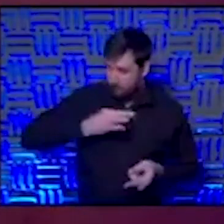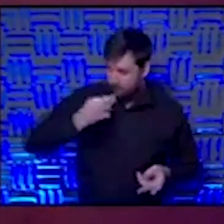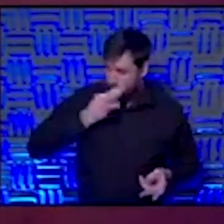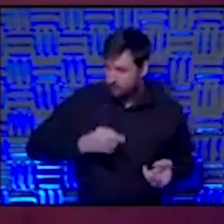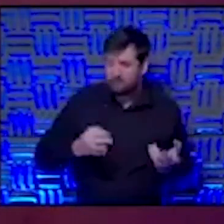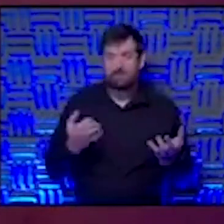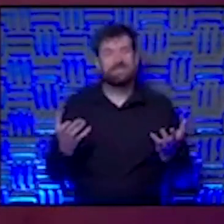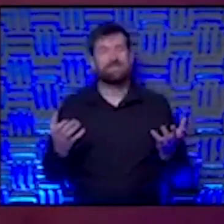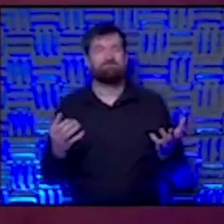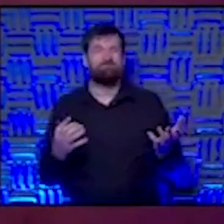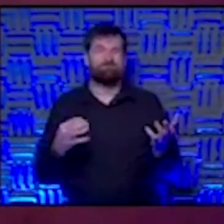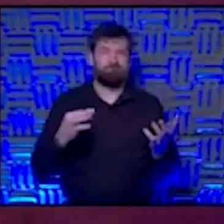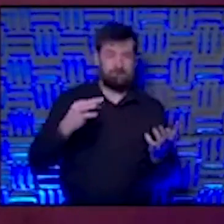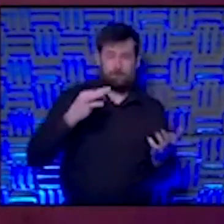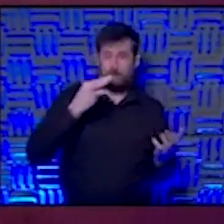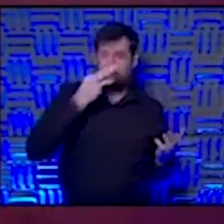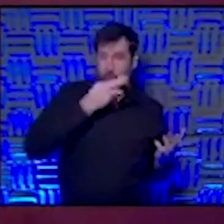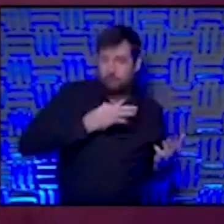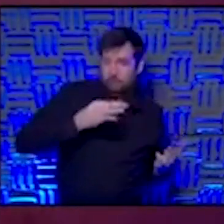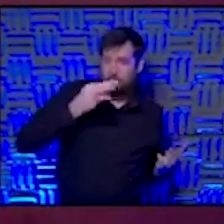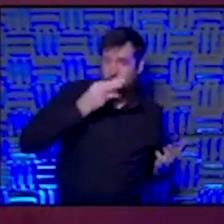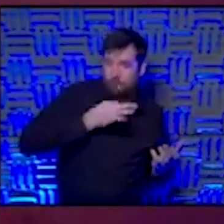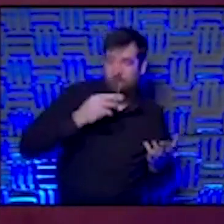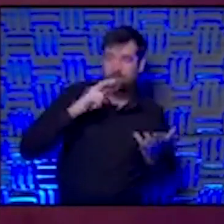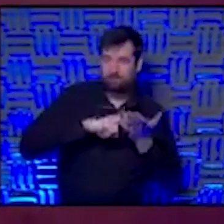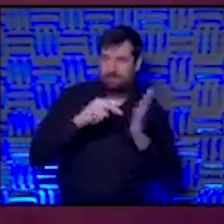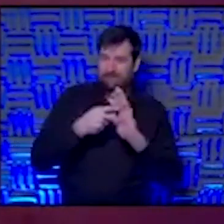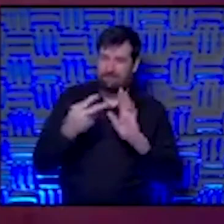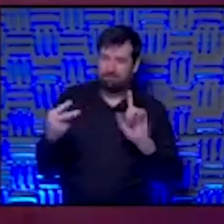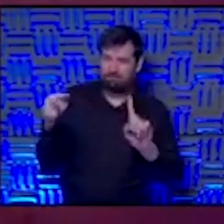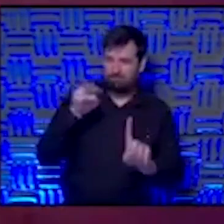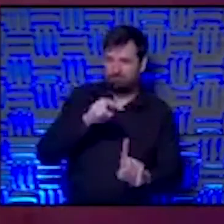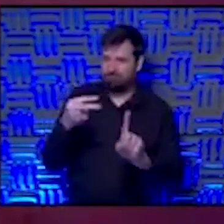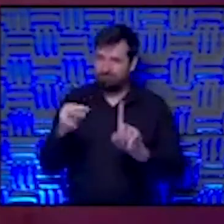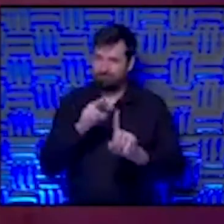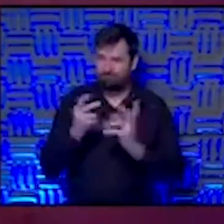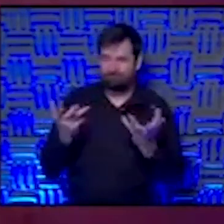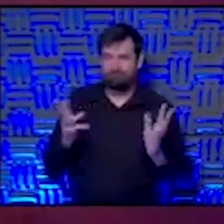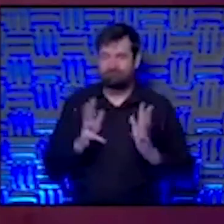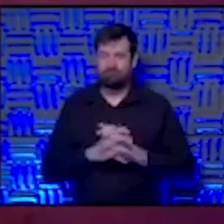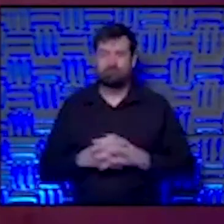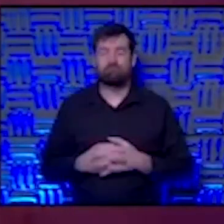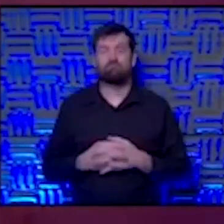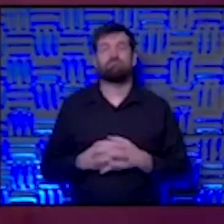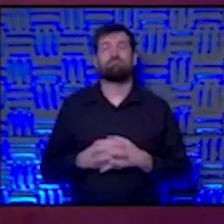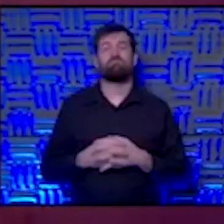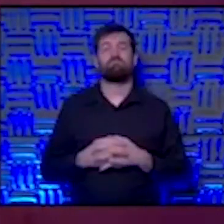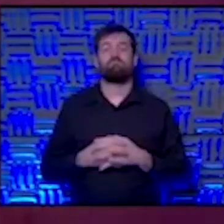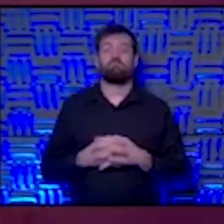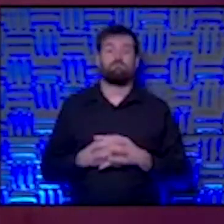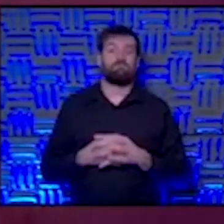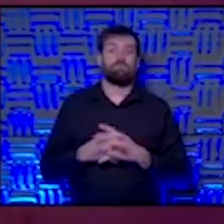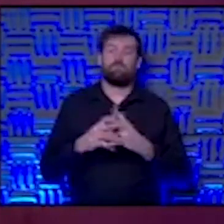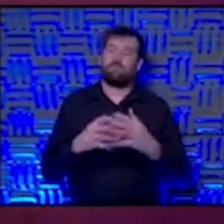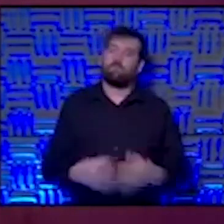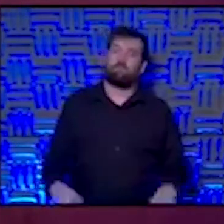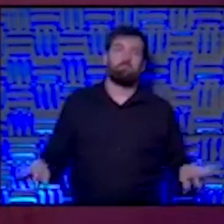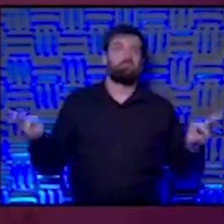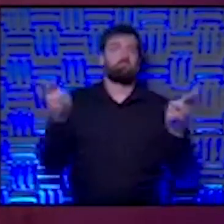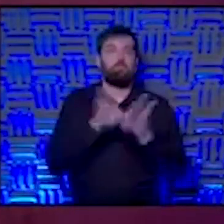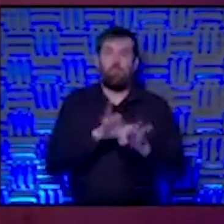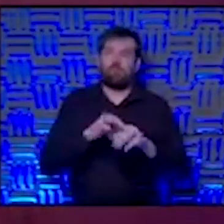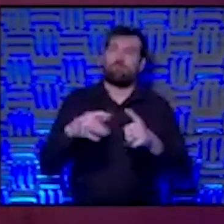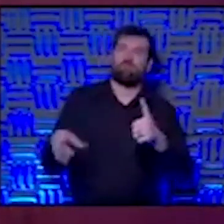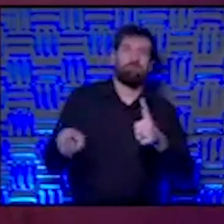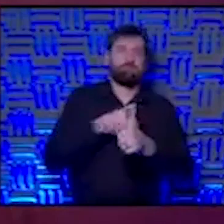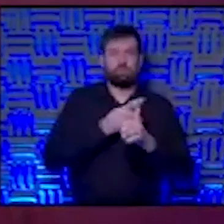Soon is a matter of Interpretation. perspective. I think that it is one step in a really important pathway to